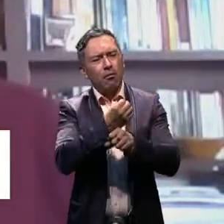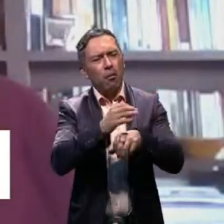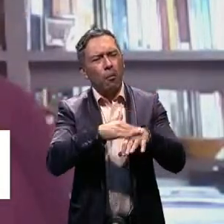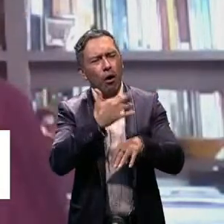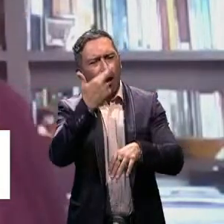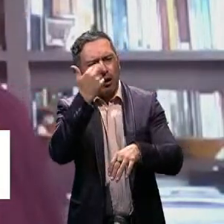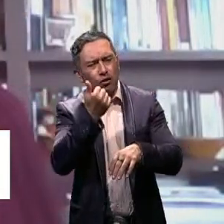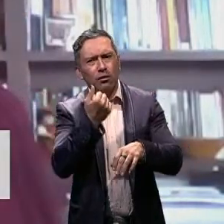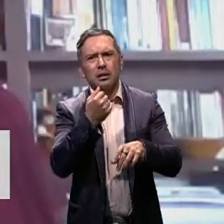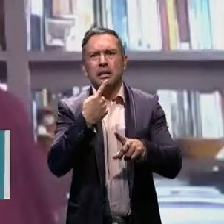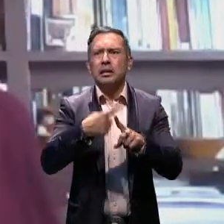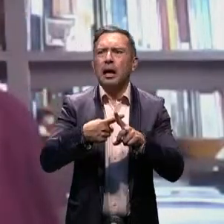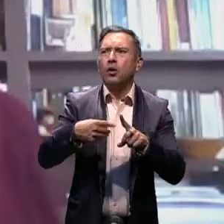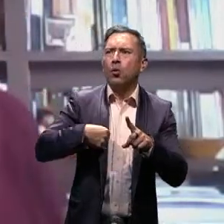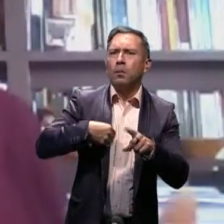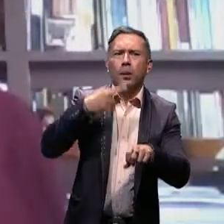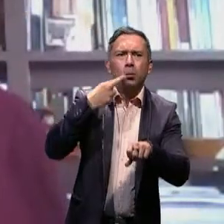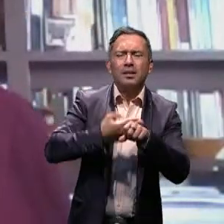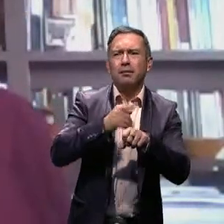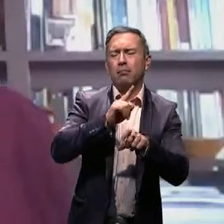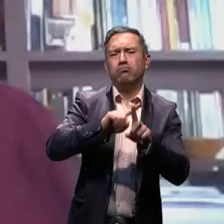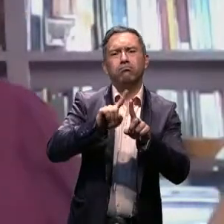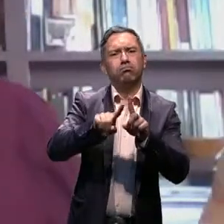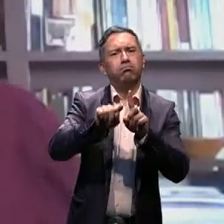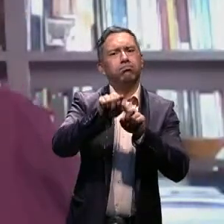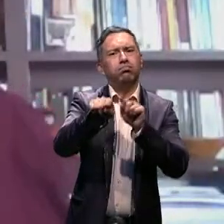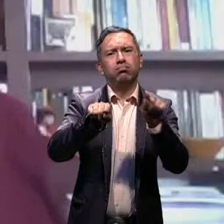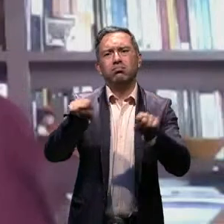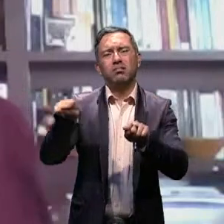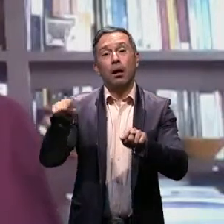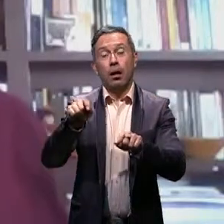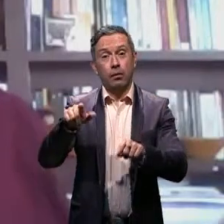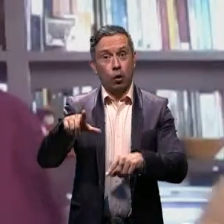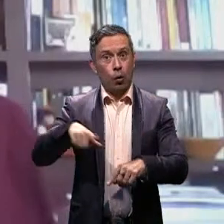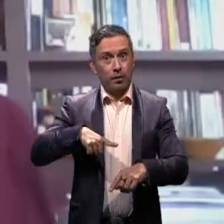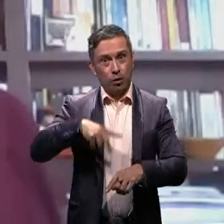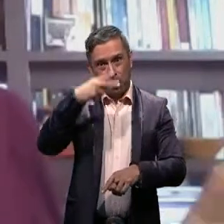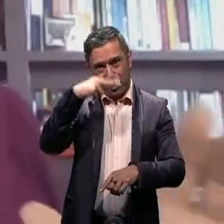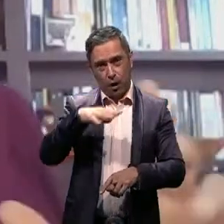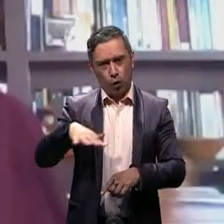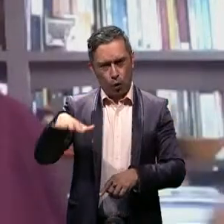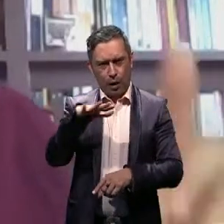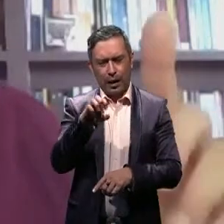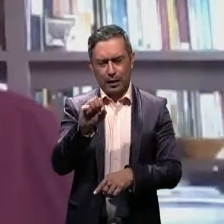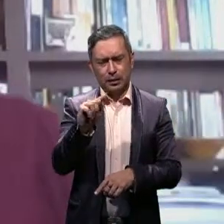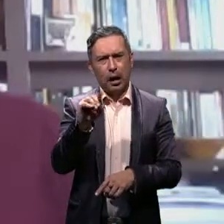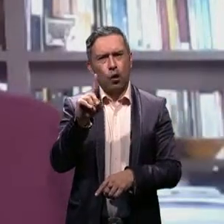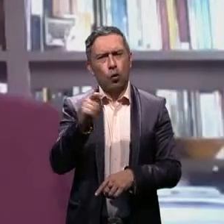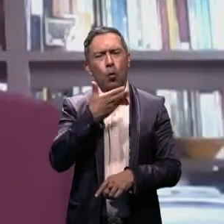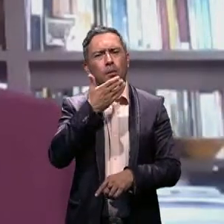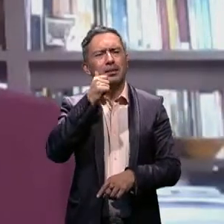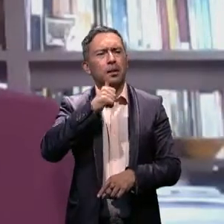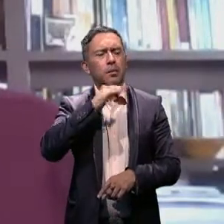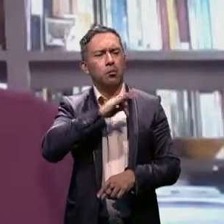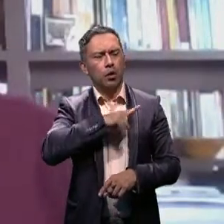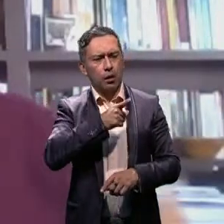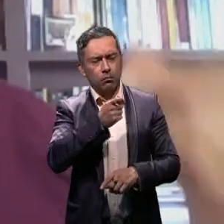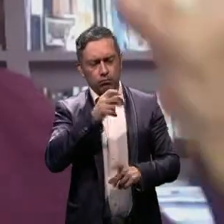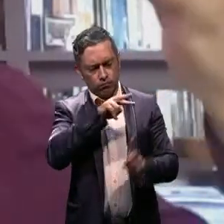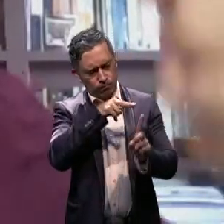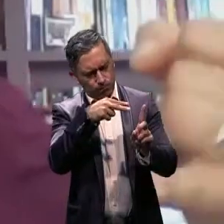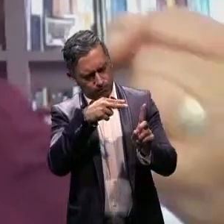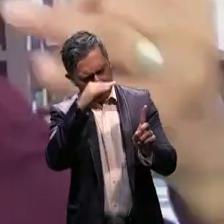lots of types of violence and the agents that are promoting violence. So in the Mexican states, what we try to do is always to have the optics